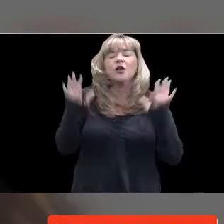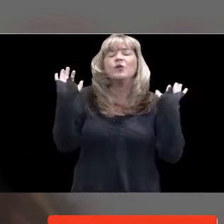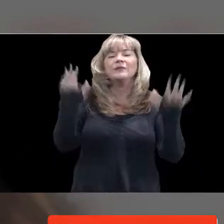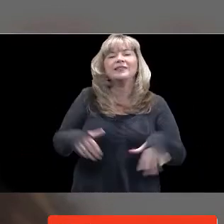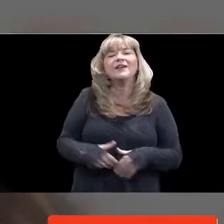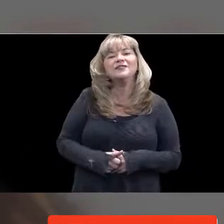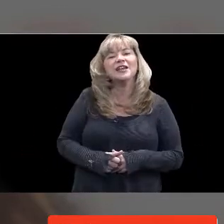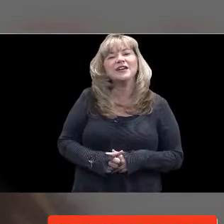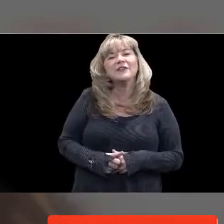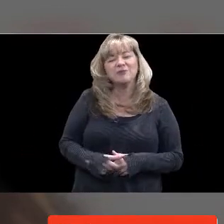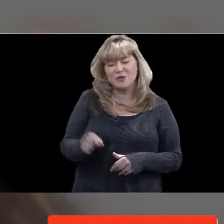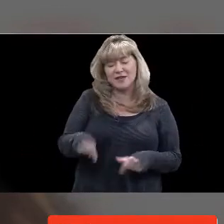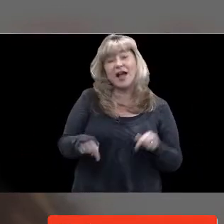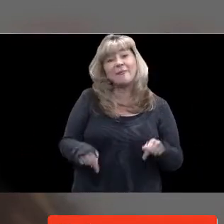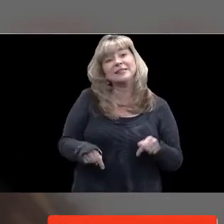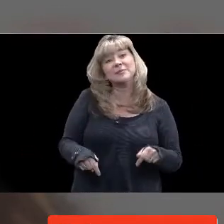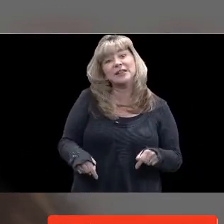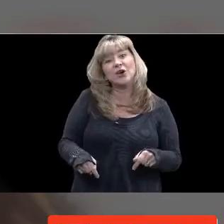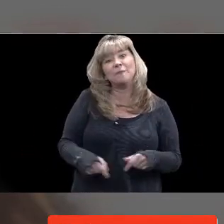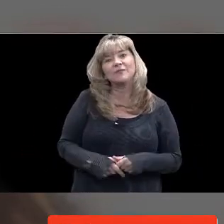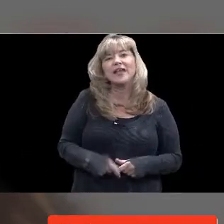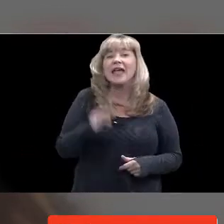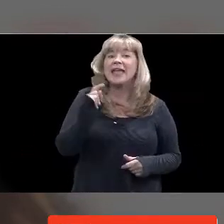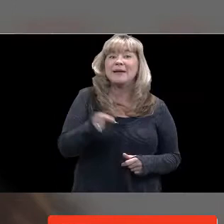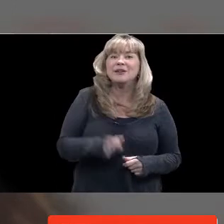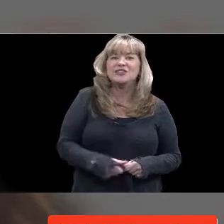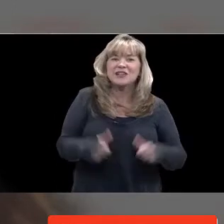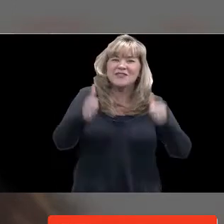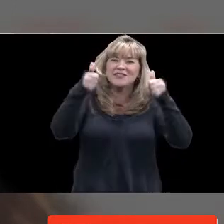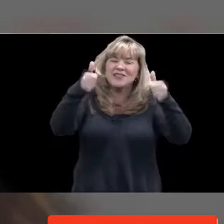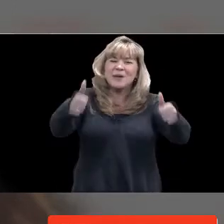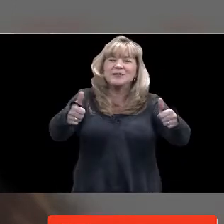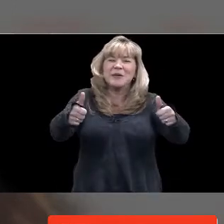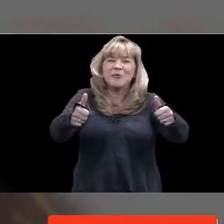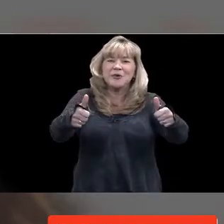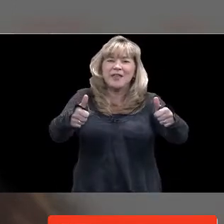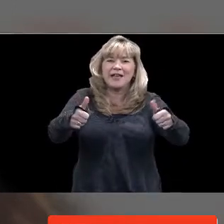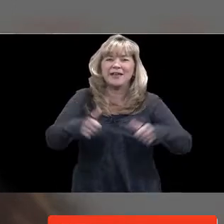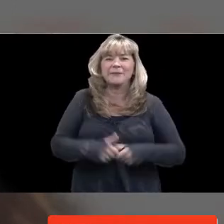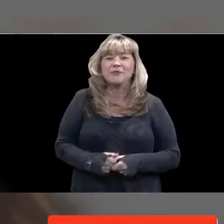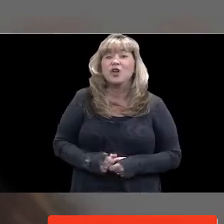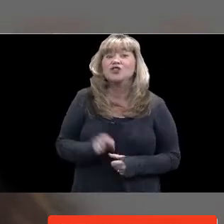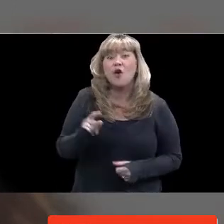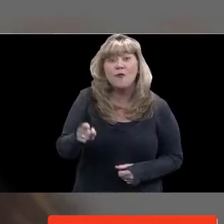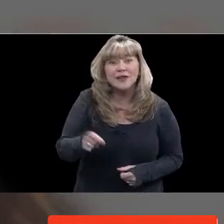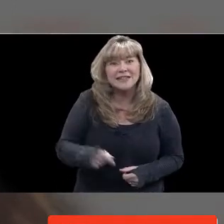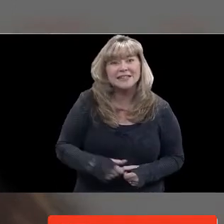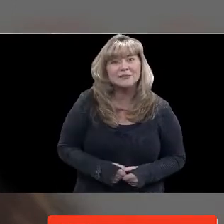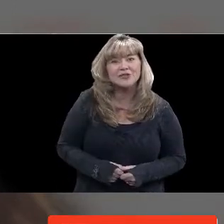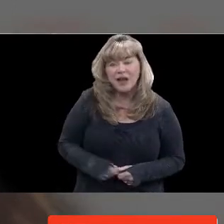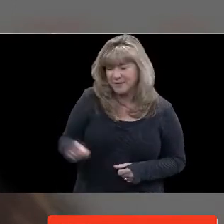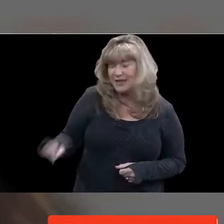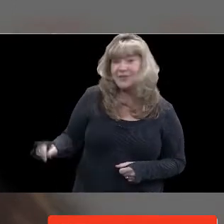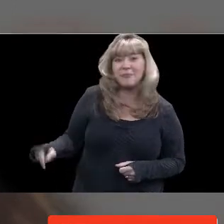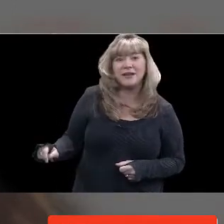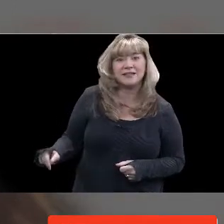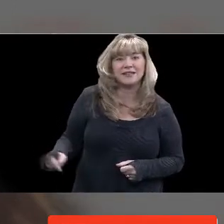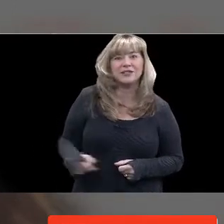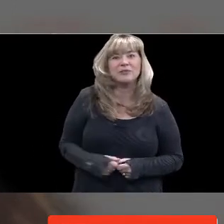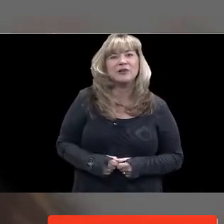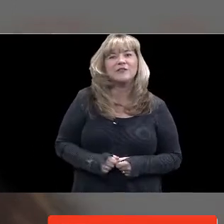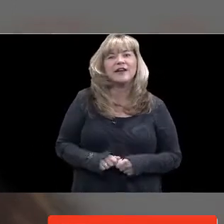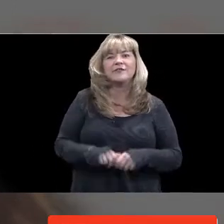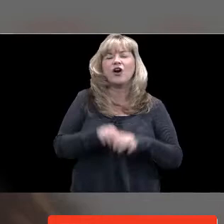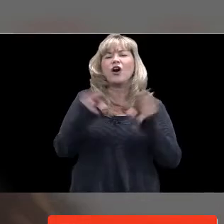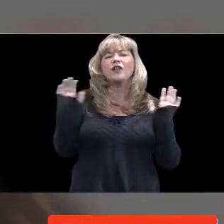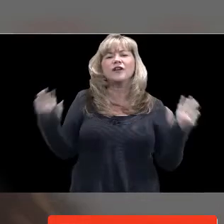helpful, we would love to hear from you in the comments below. And be sure to give us a thumbs up or a like. Don't forget to subscribe and hit the button